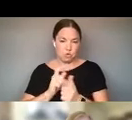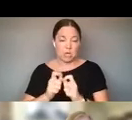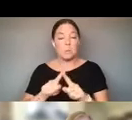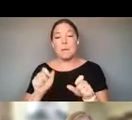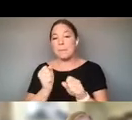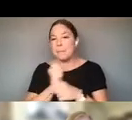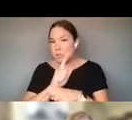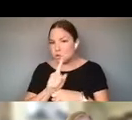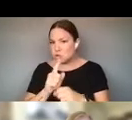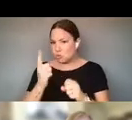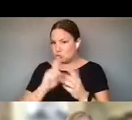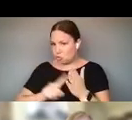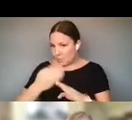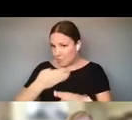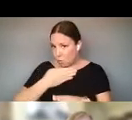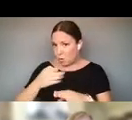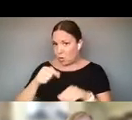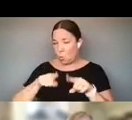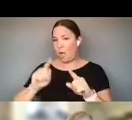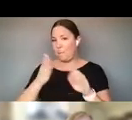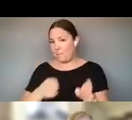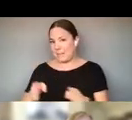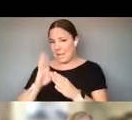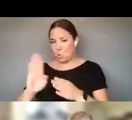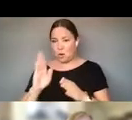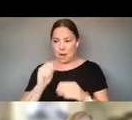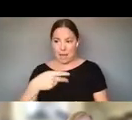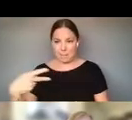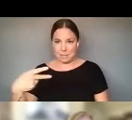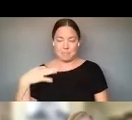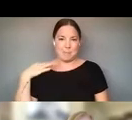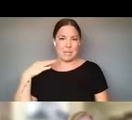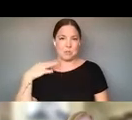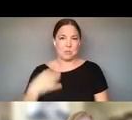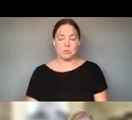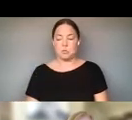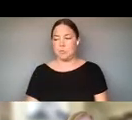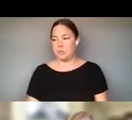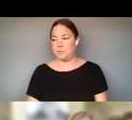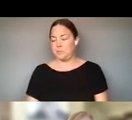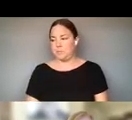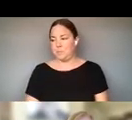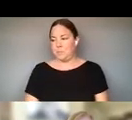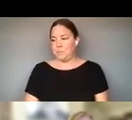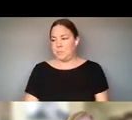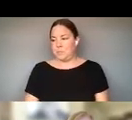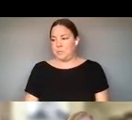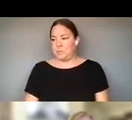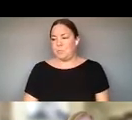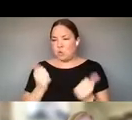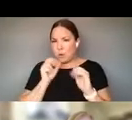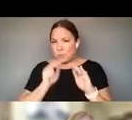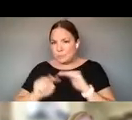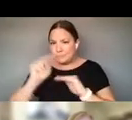when you're planning your applications, um, and, and sort of try to anticipate those